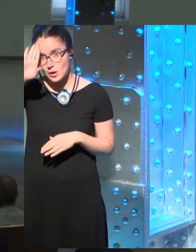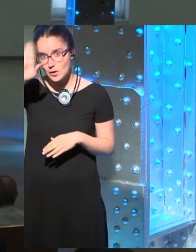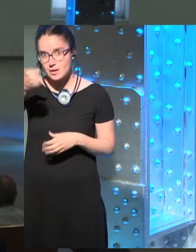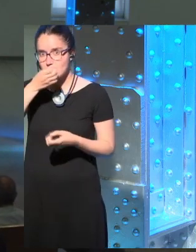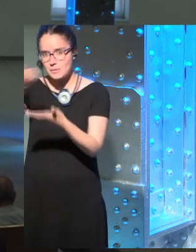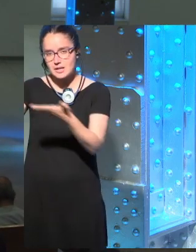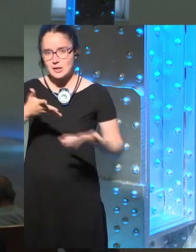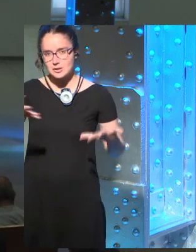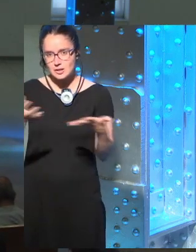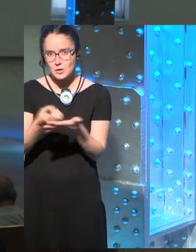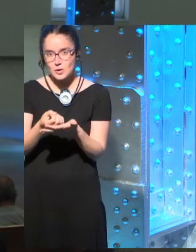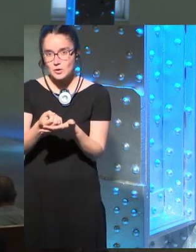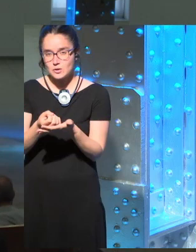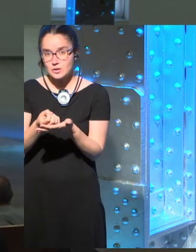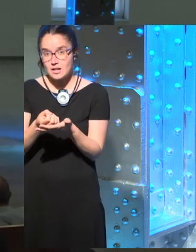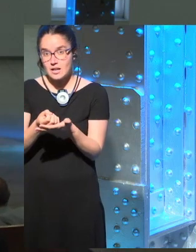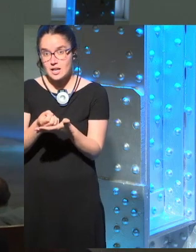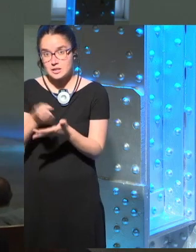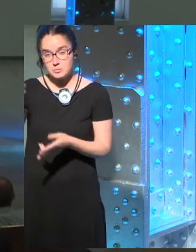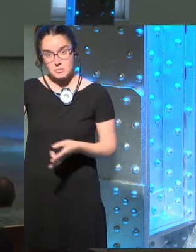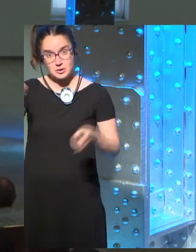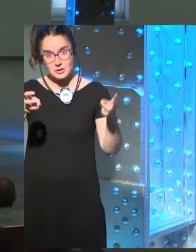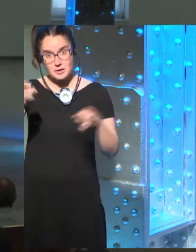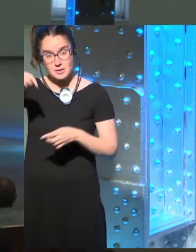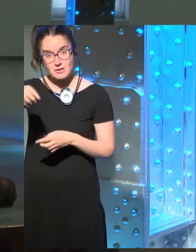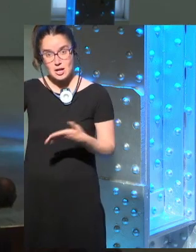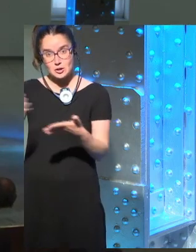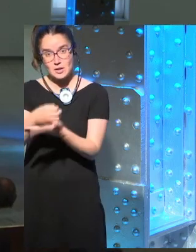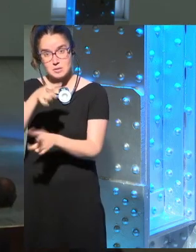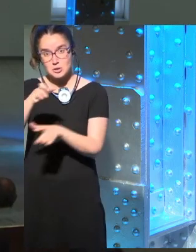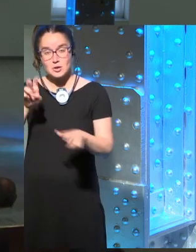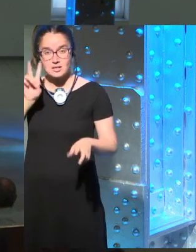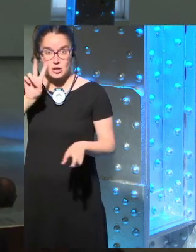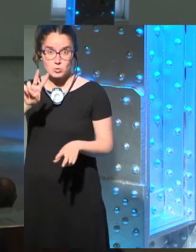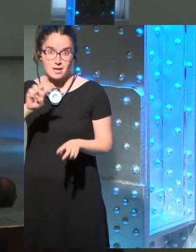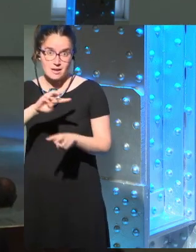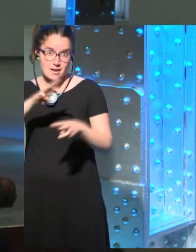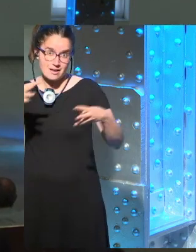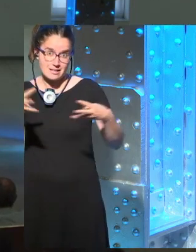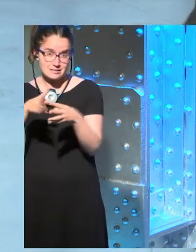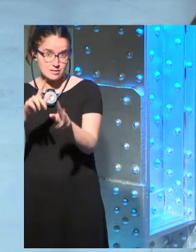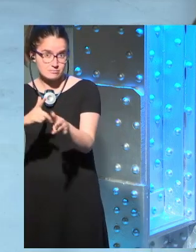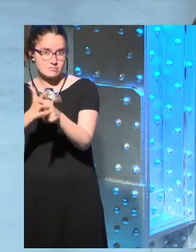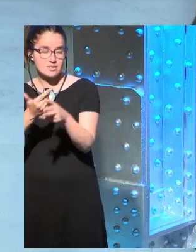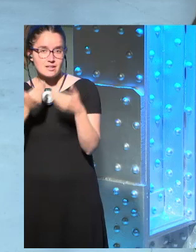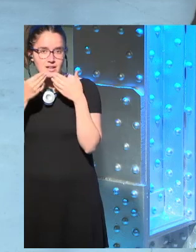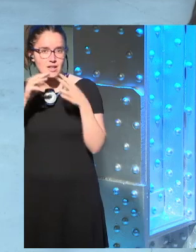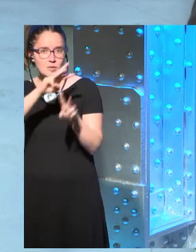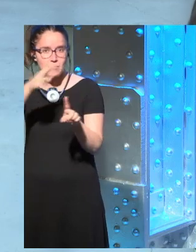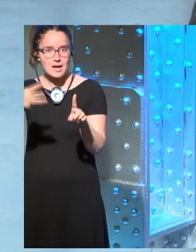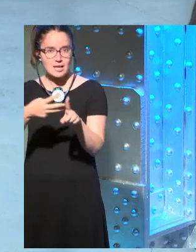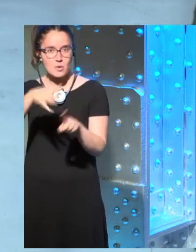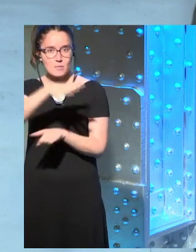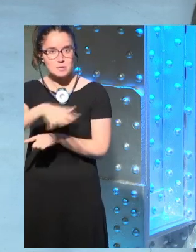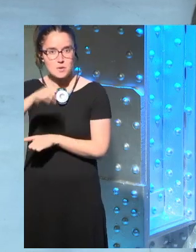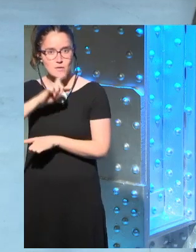Hola. Hello, and welcome you all, the ones that are here and everybody that are following us through the streaming,